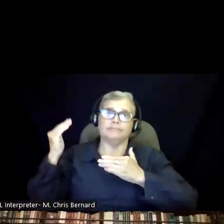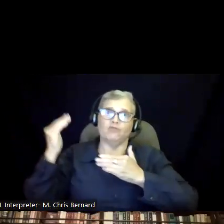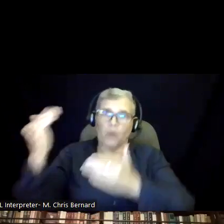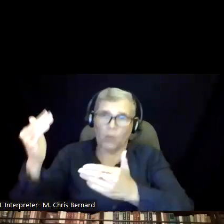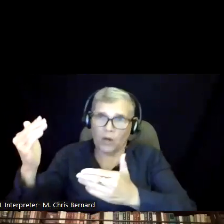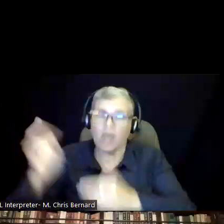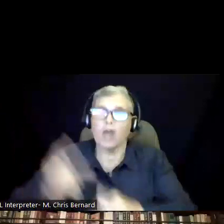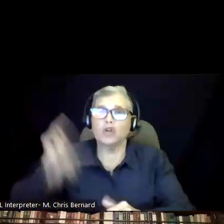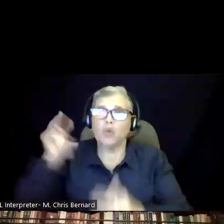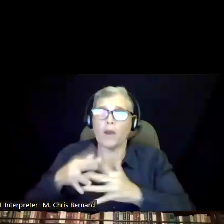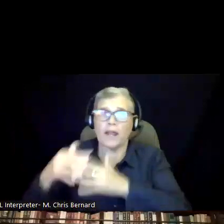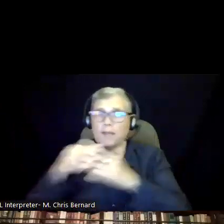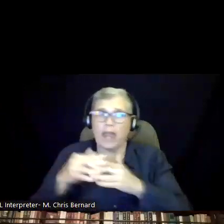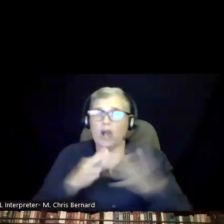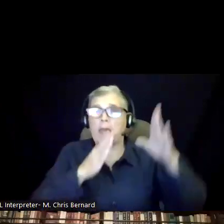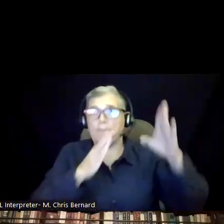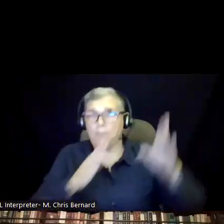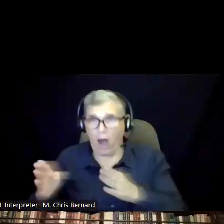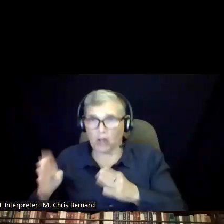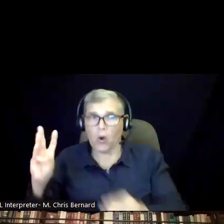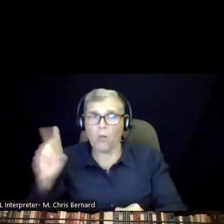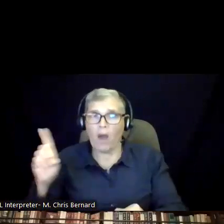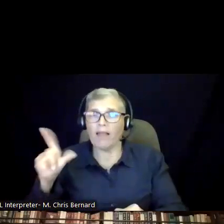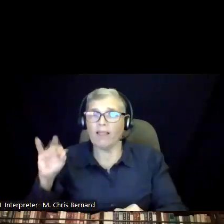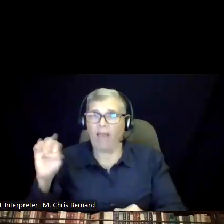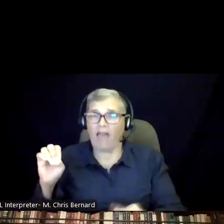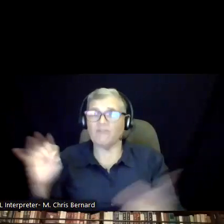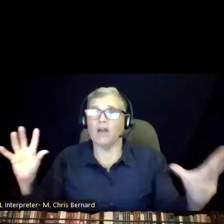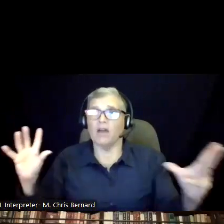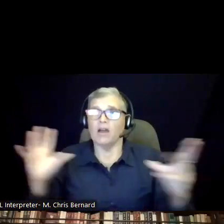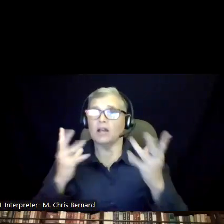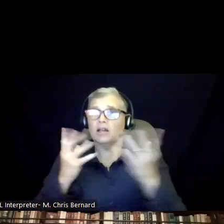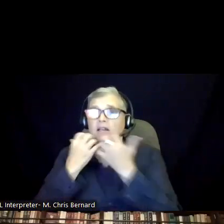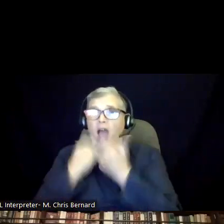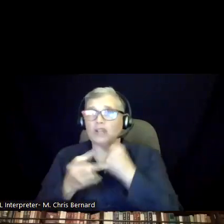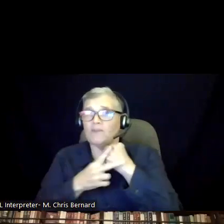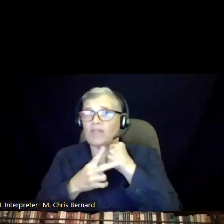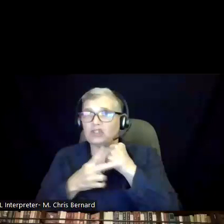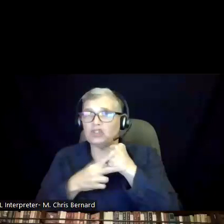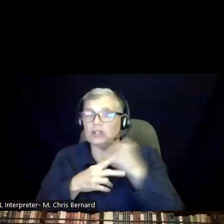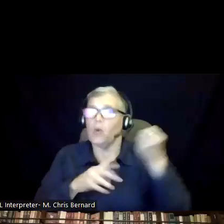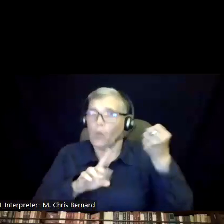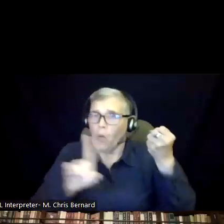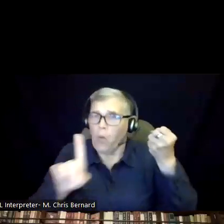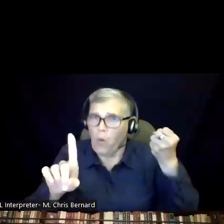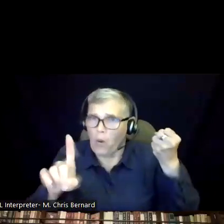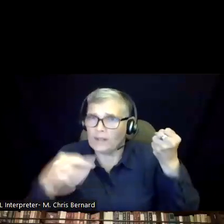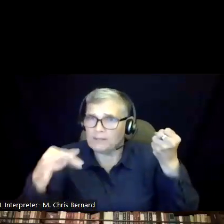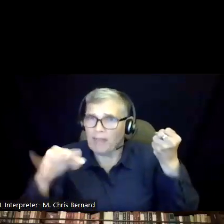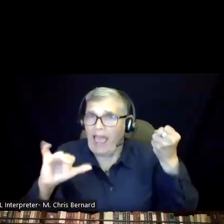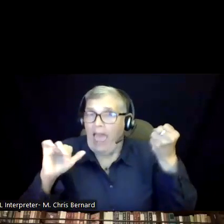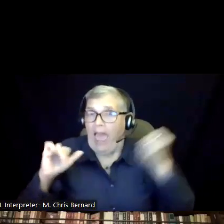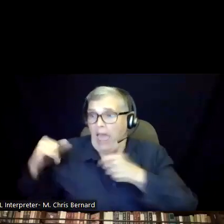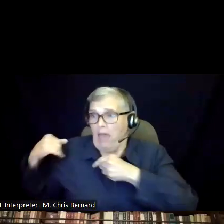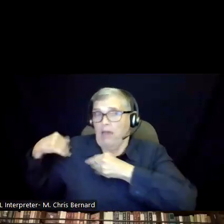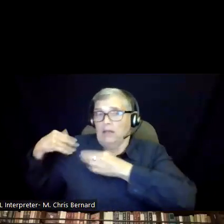of wildlife conservation is one iteration. I'll get into the story of how it came to be later, but first, let's lay out a couple definitions